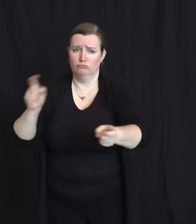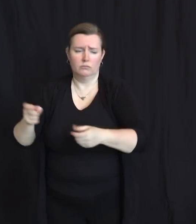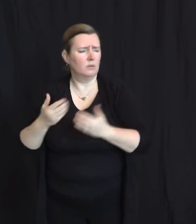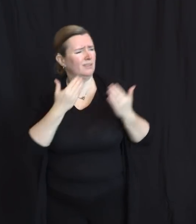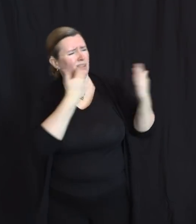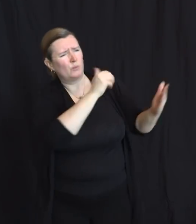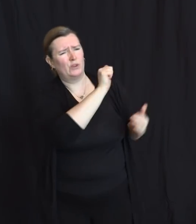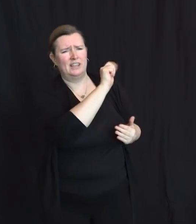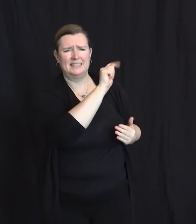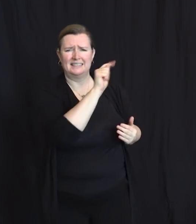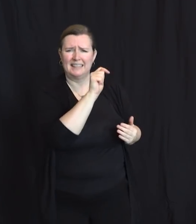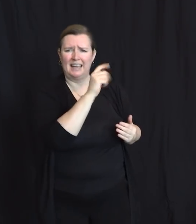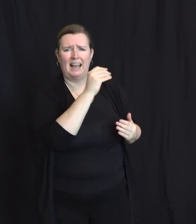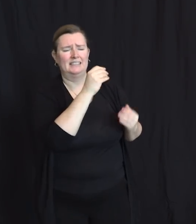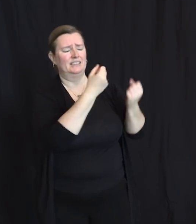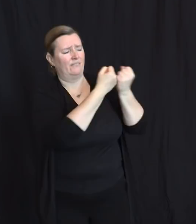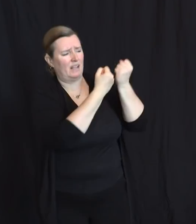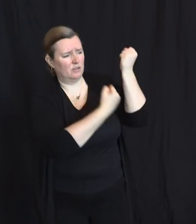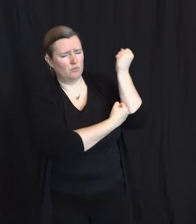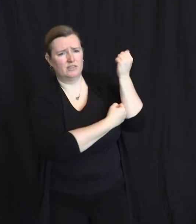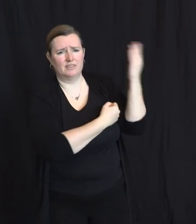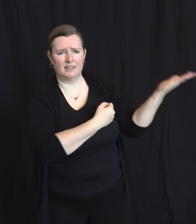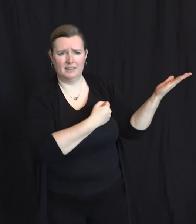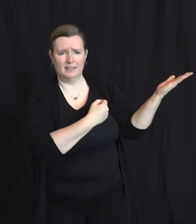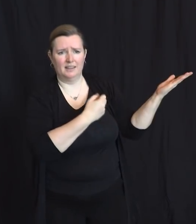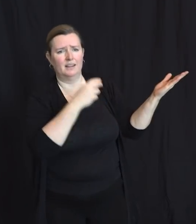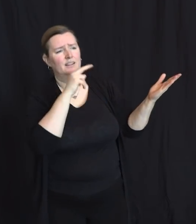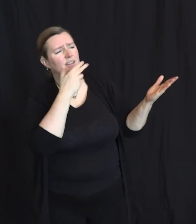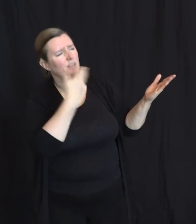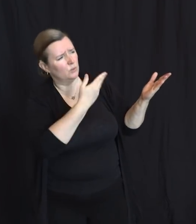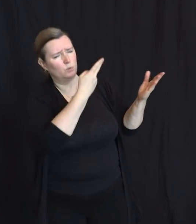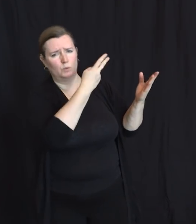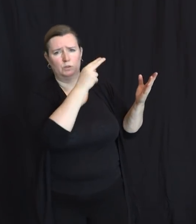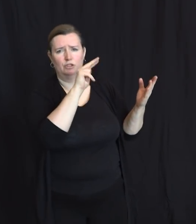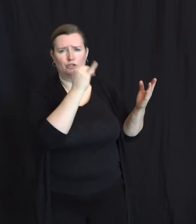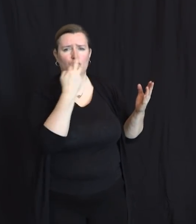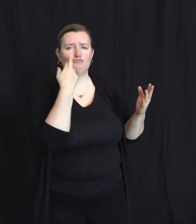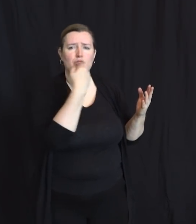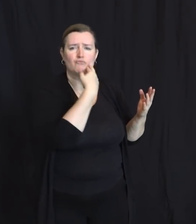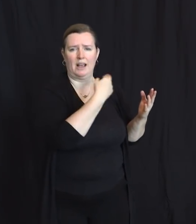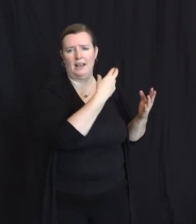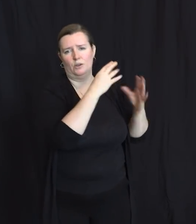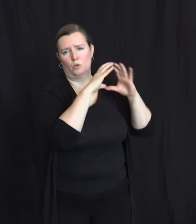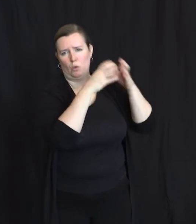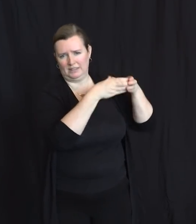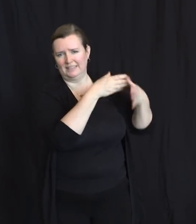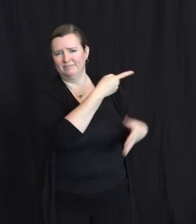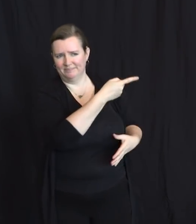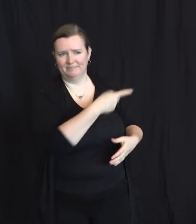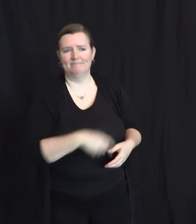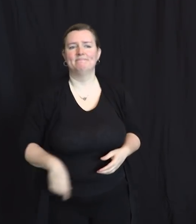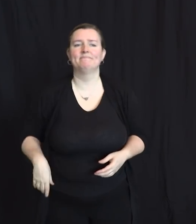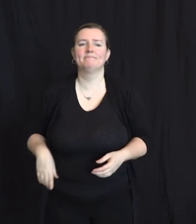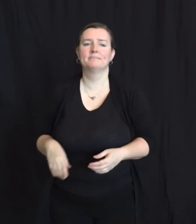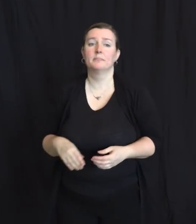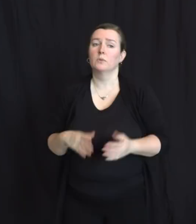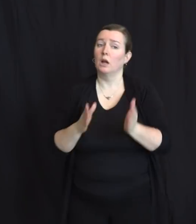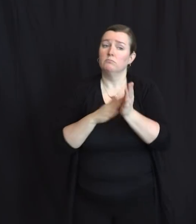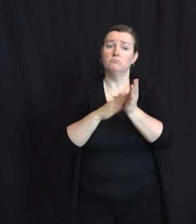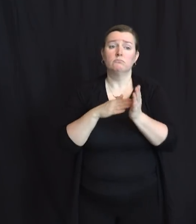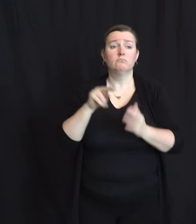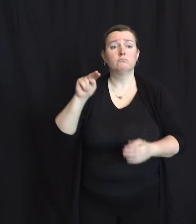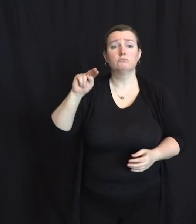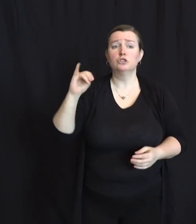AT&T Foundation, New Jersey thanks you. I want to also give a shout out to New